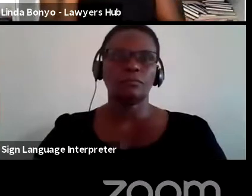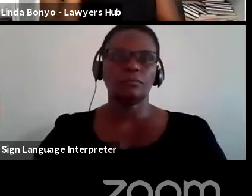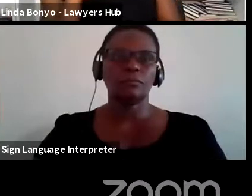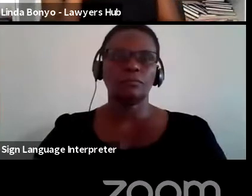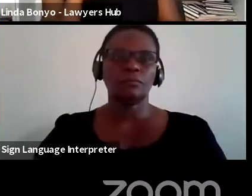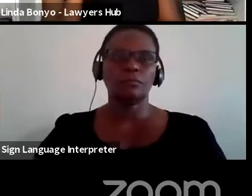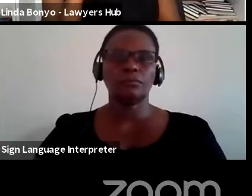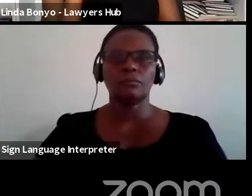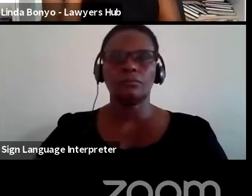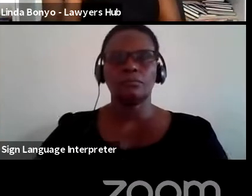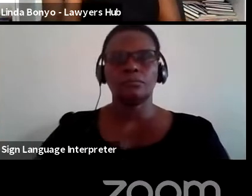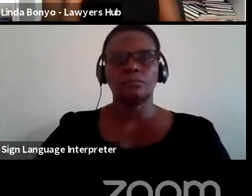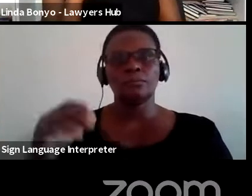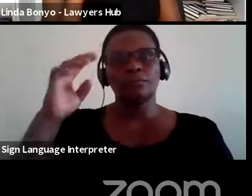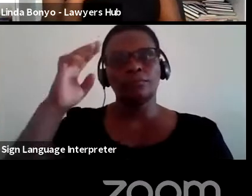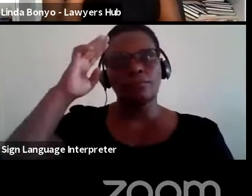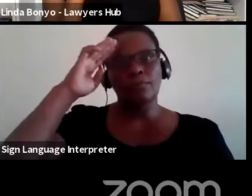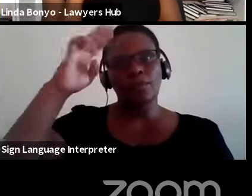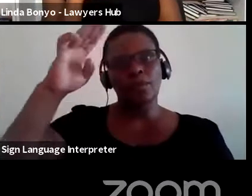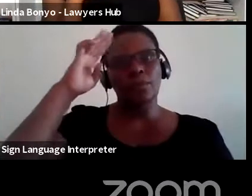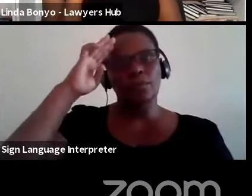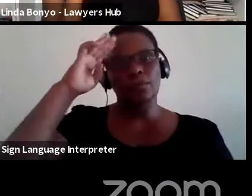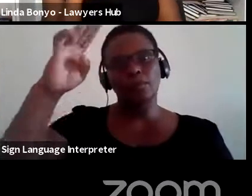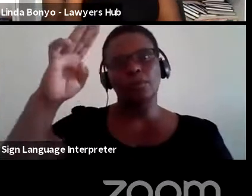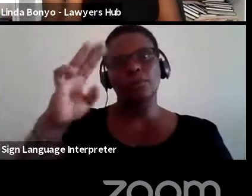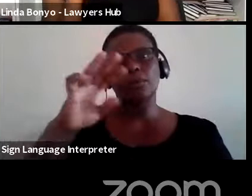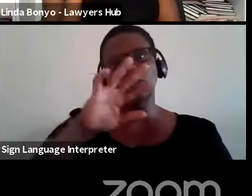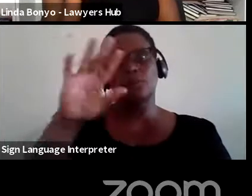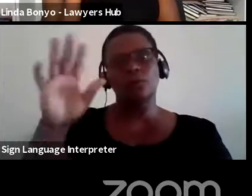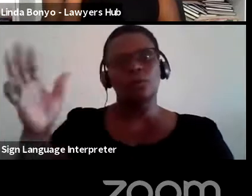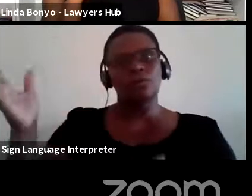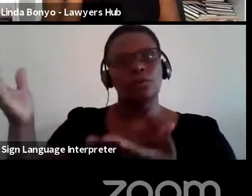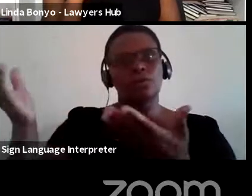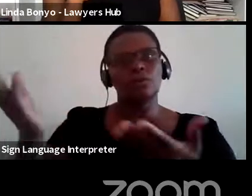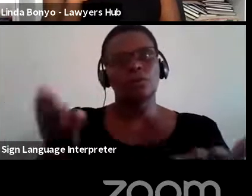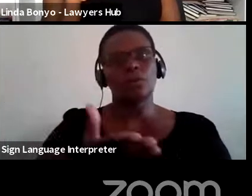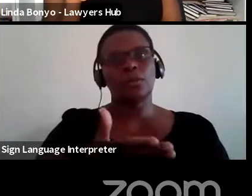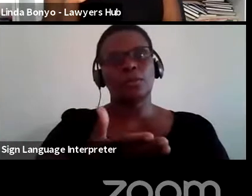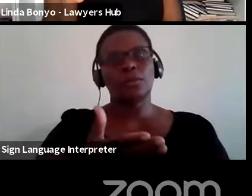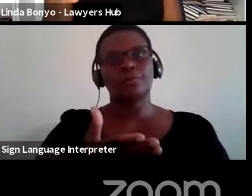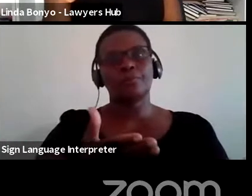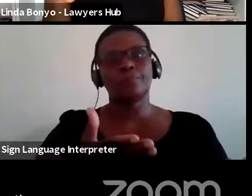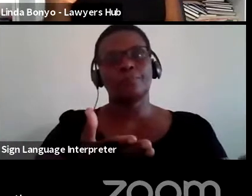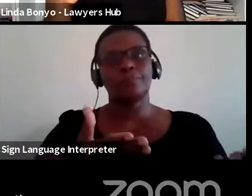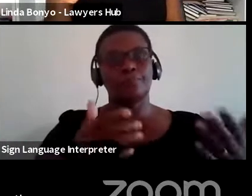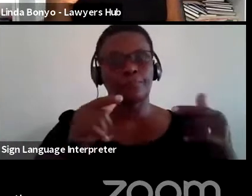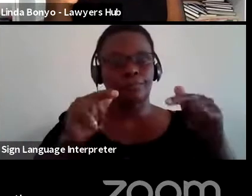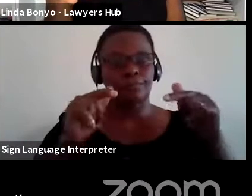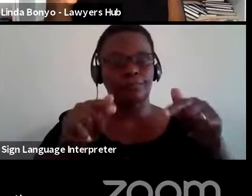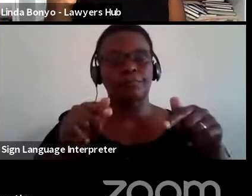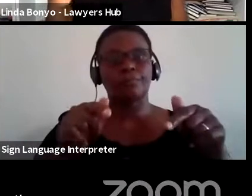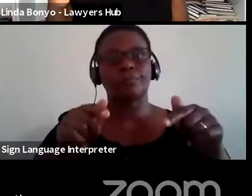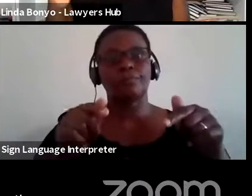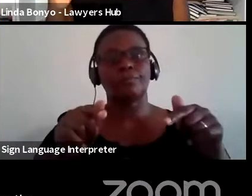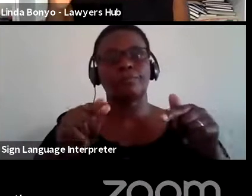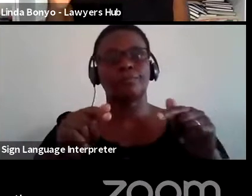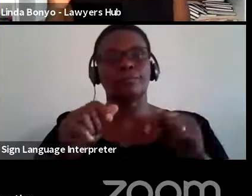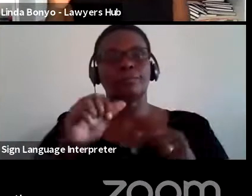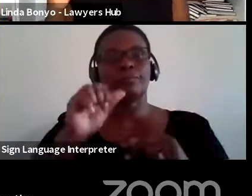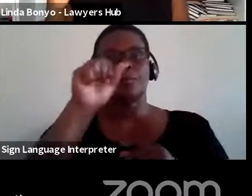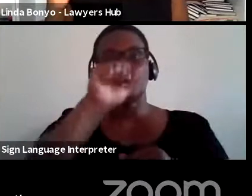Hello, everyone, and welcome to our session regarding the Santa Clara Principles